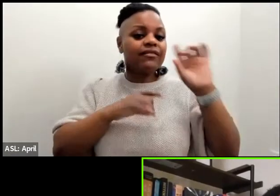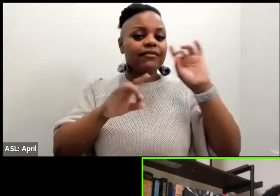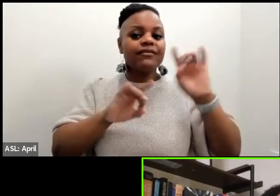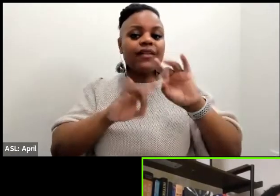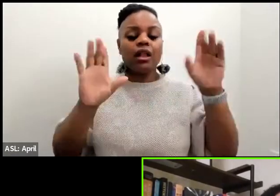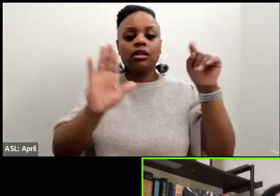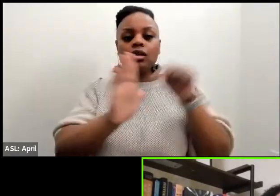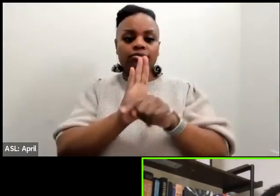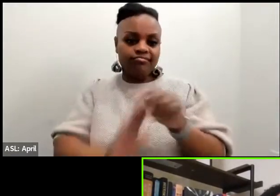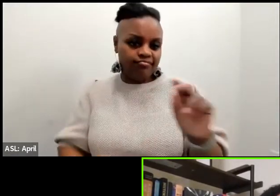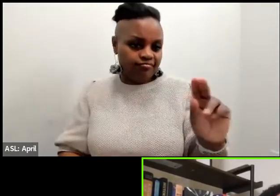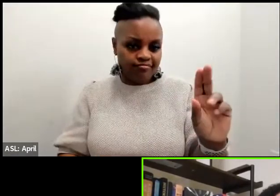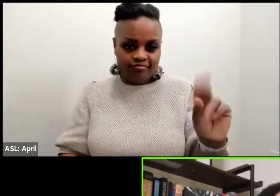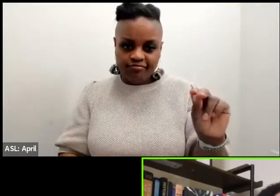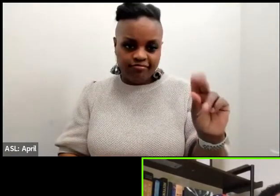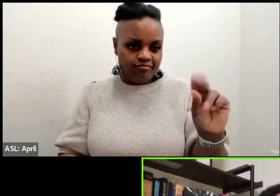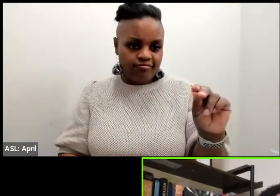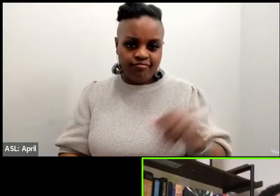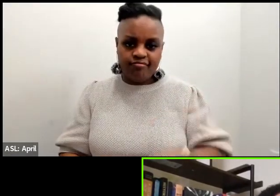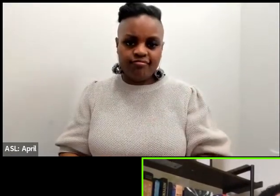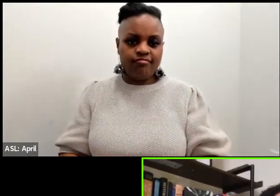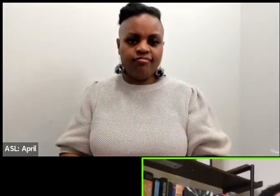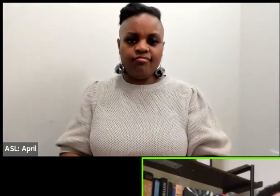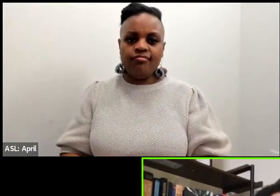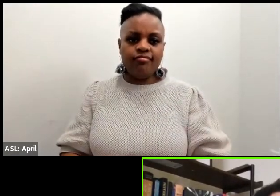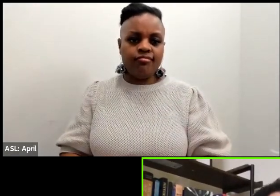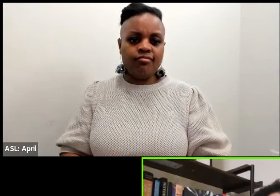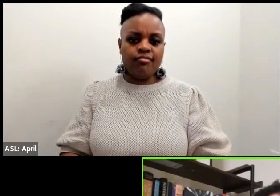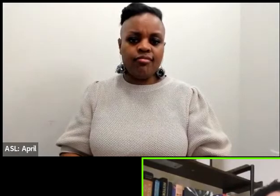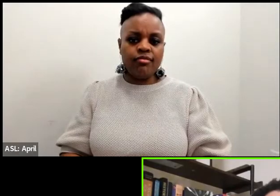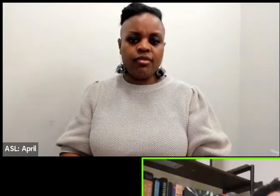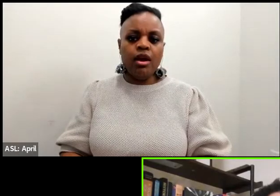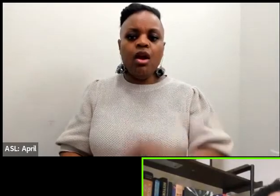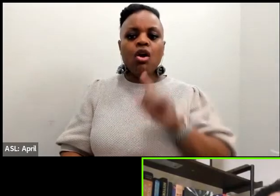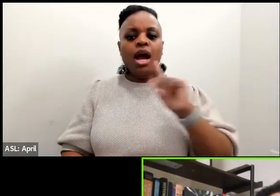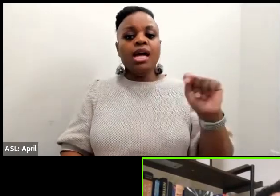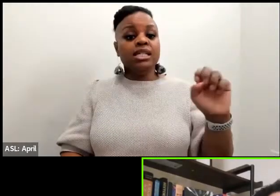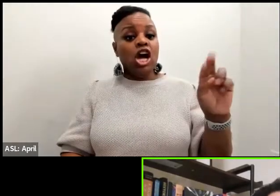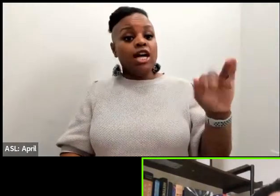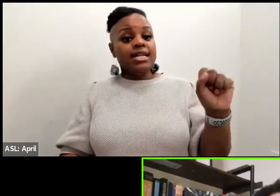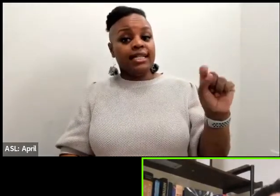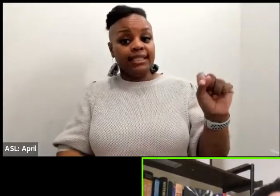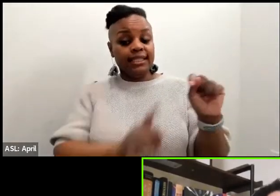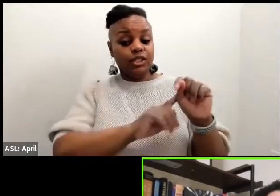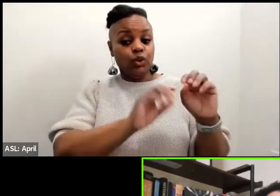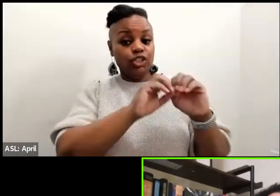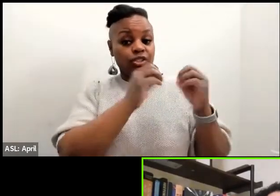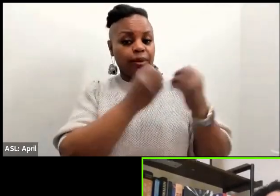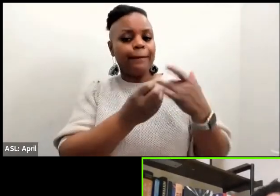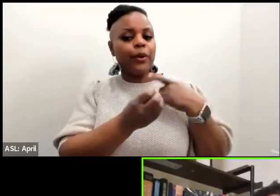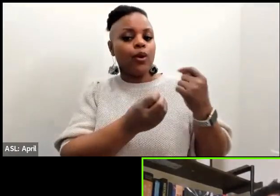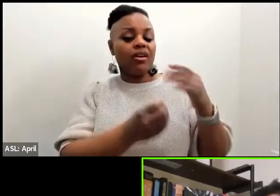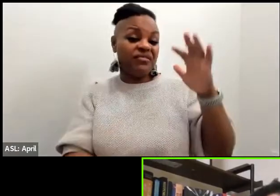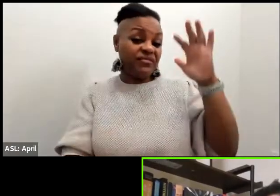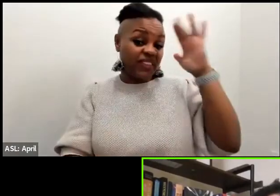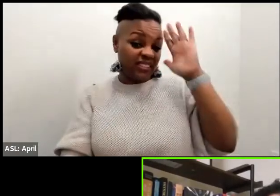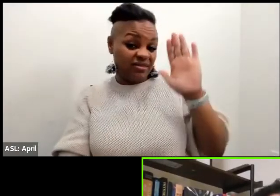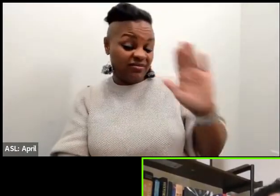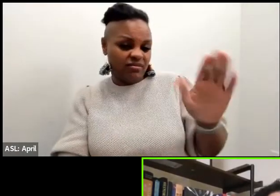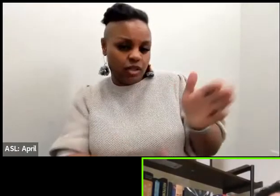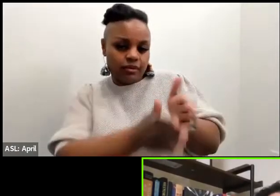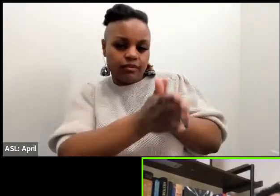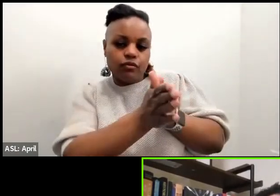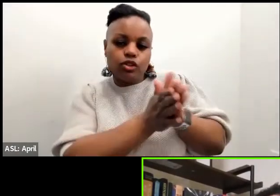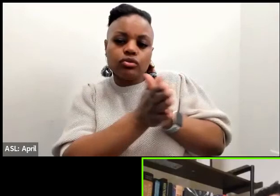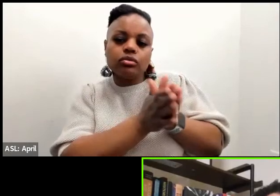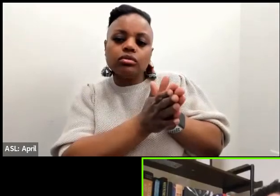overarching religious or ideological motivation, but digging deep, we find that people were not motivated by